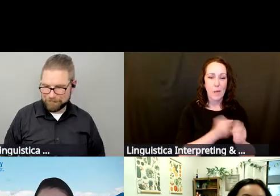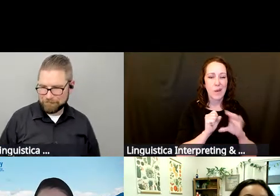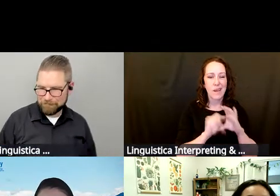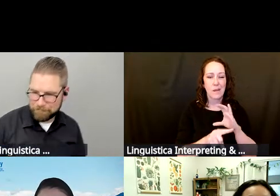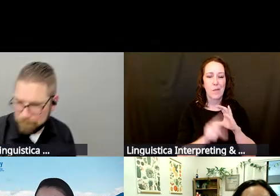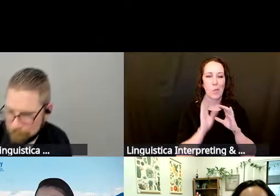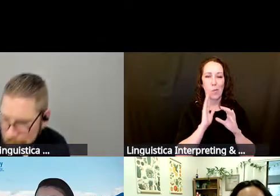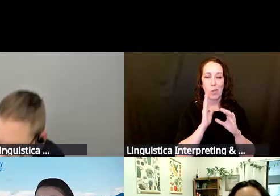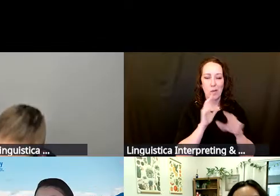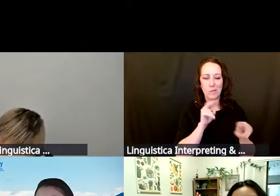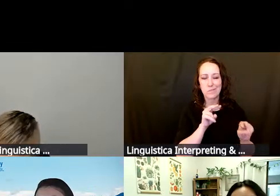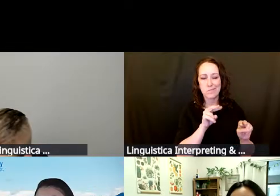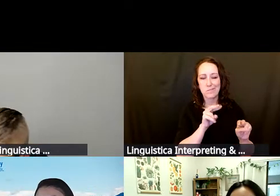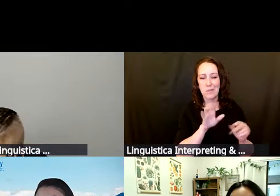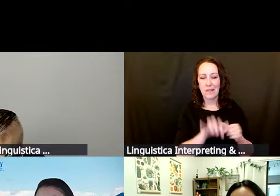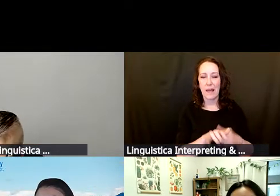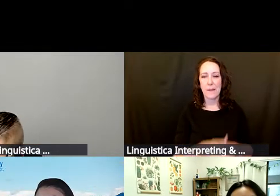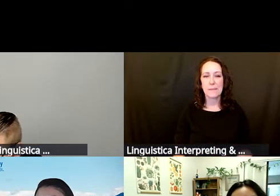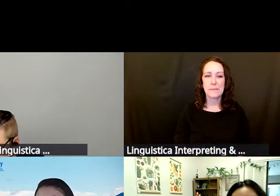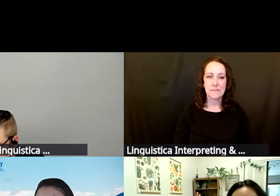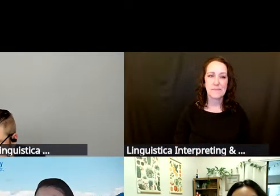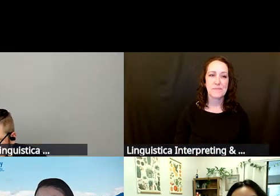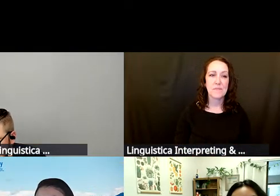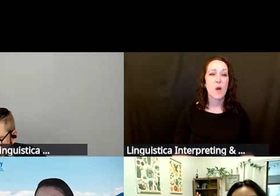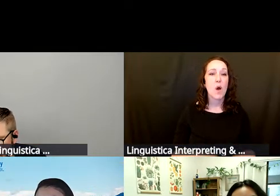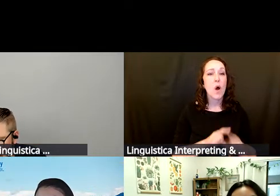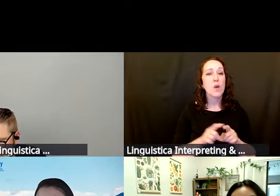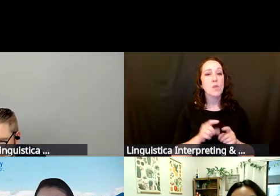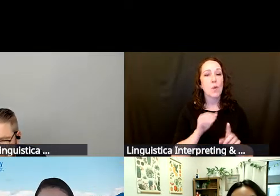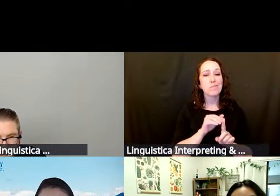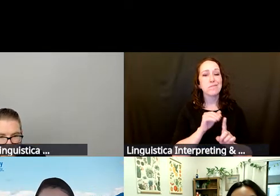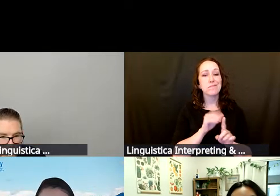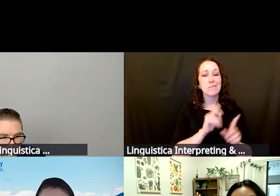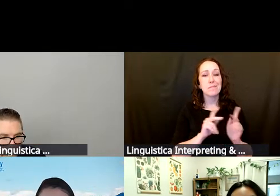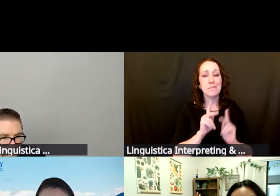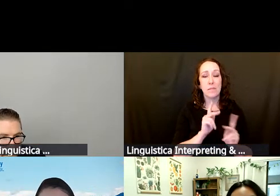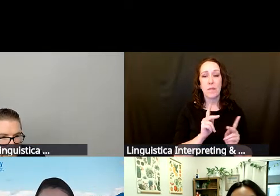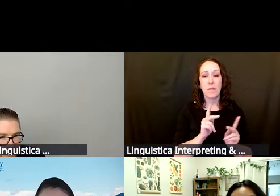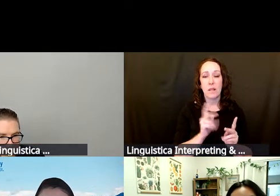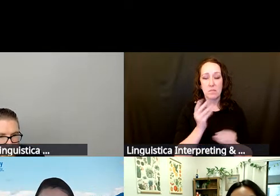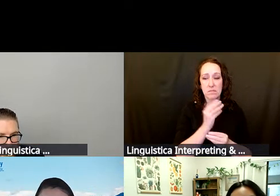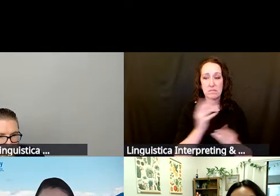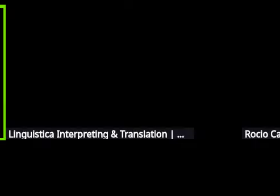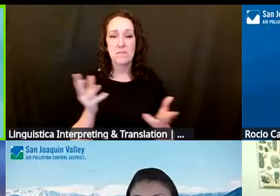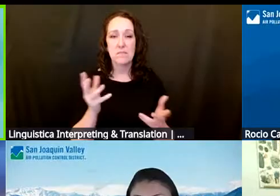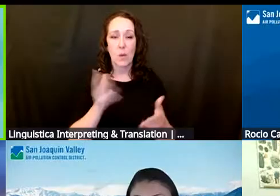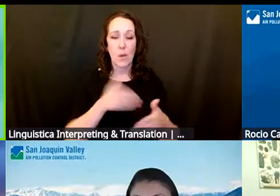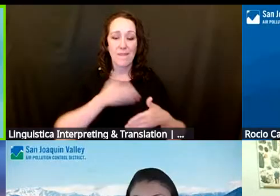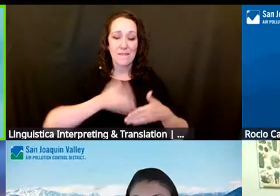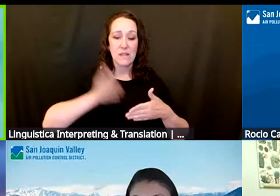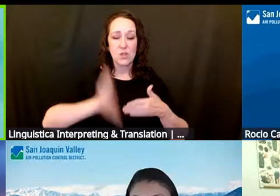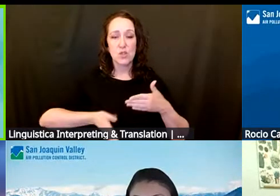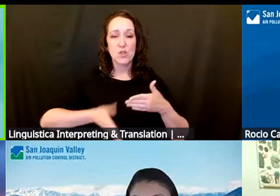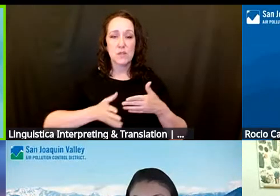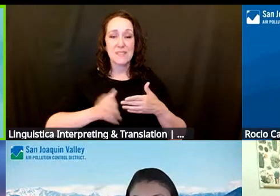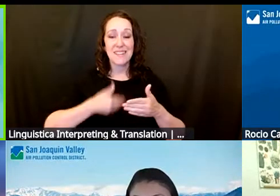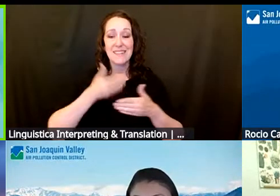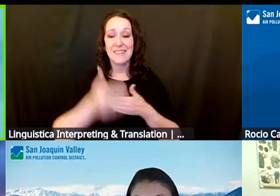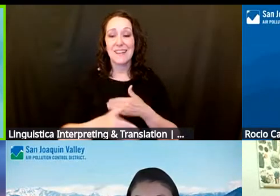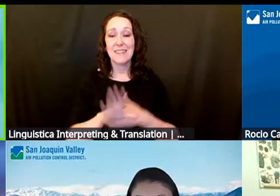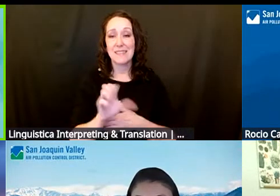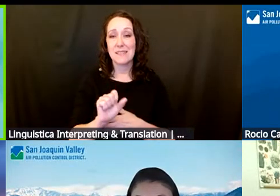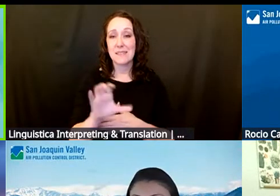forward to that. We also wanted to remind folks that as we are wrapping up, our next CSC meeting